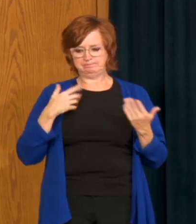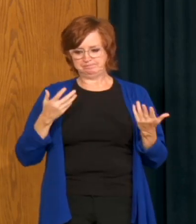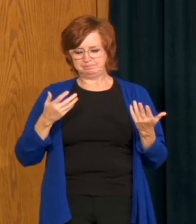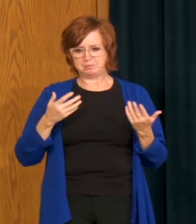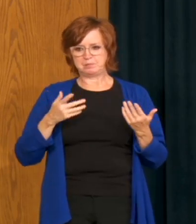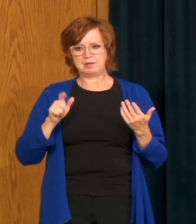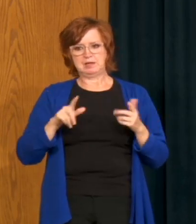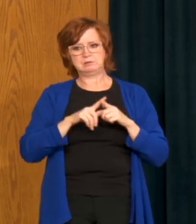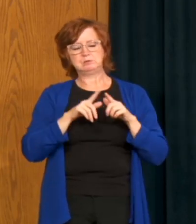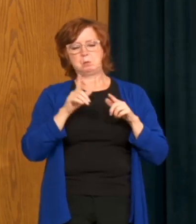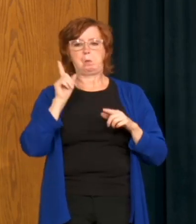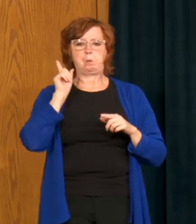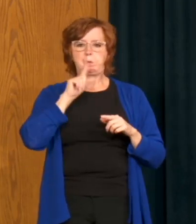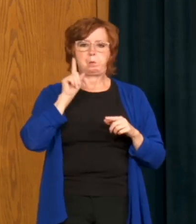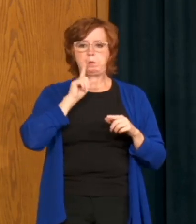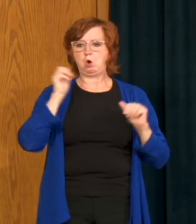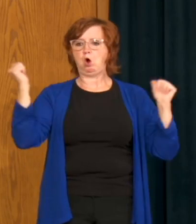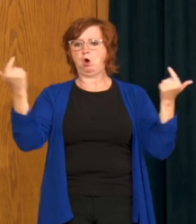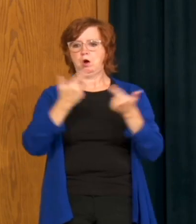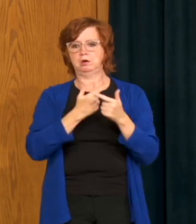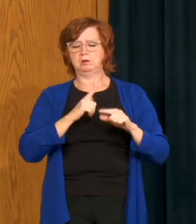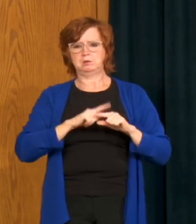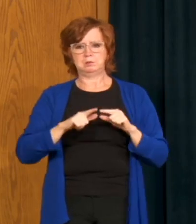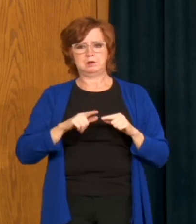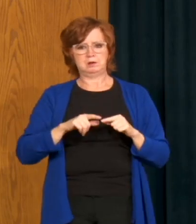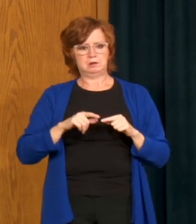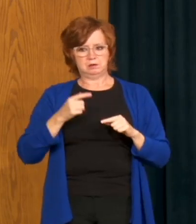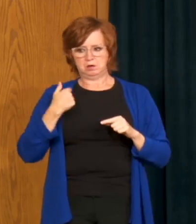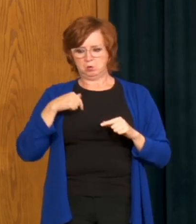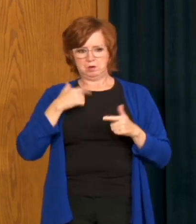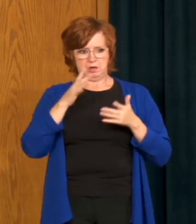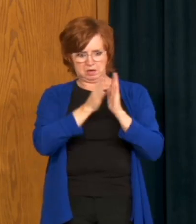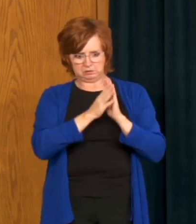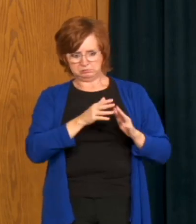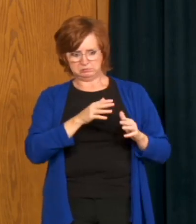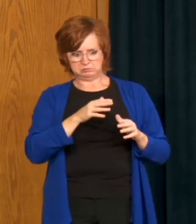more, I guess, more